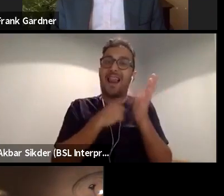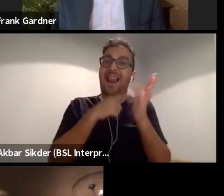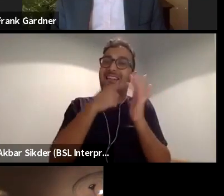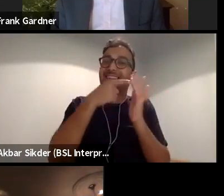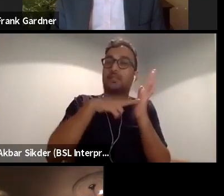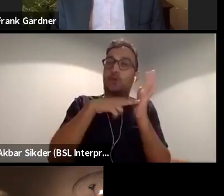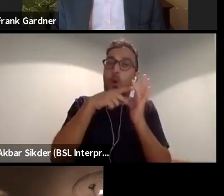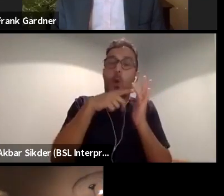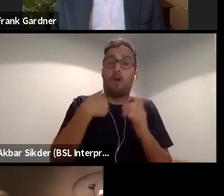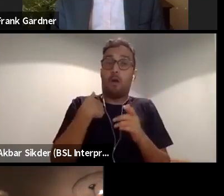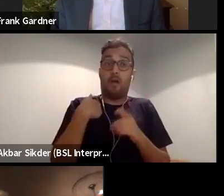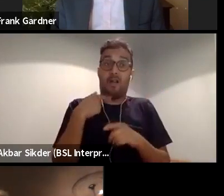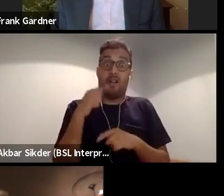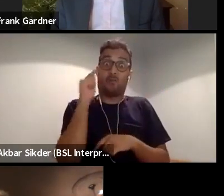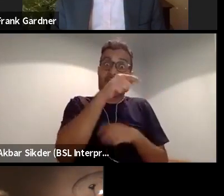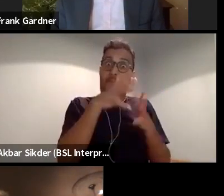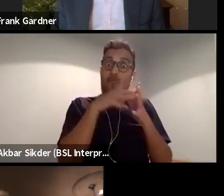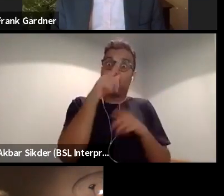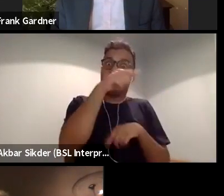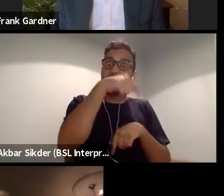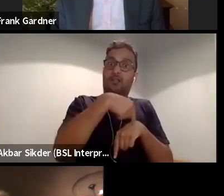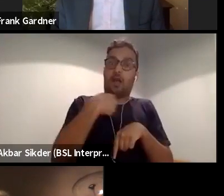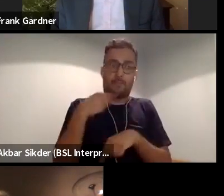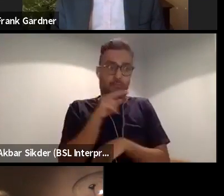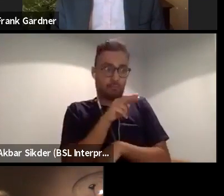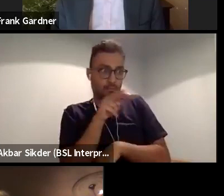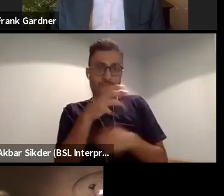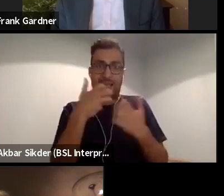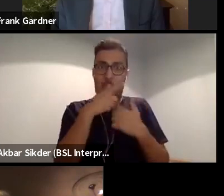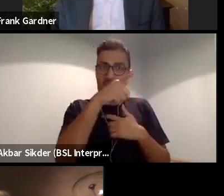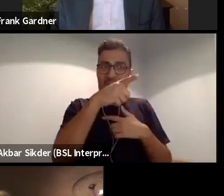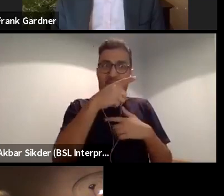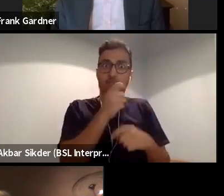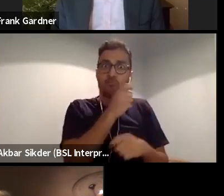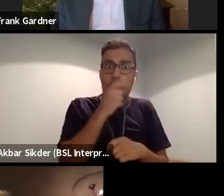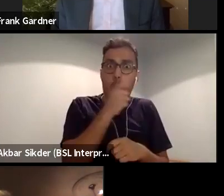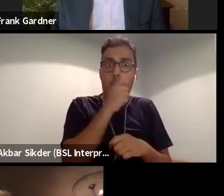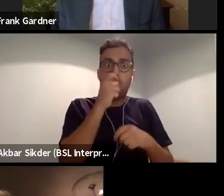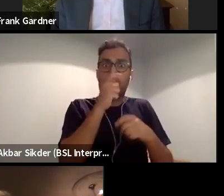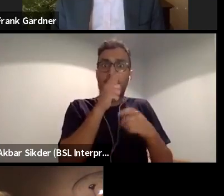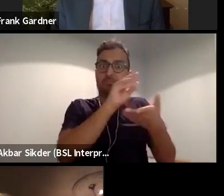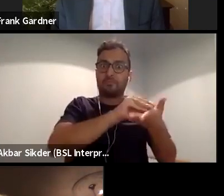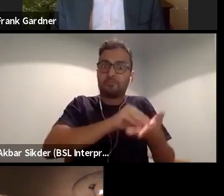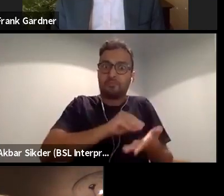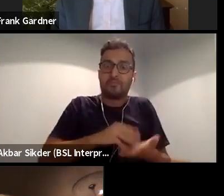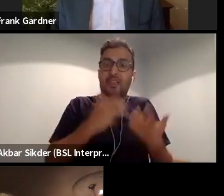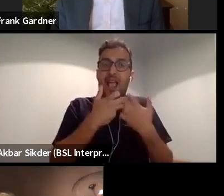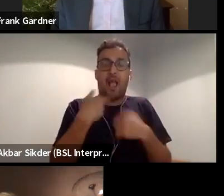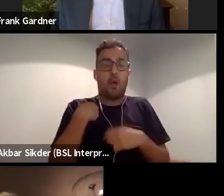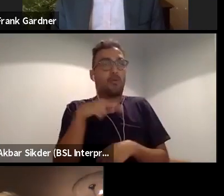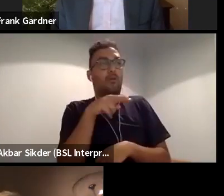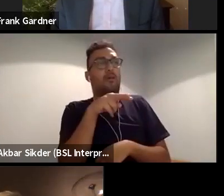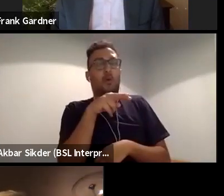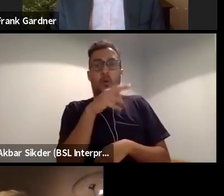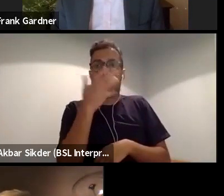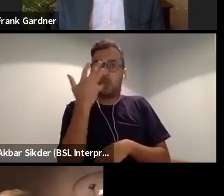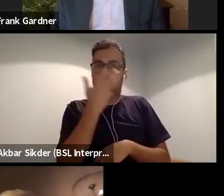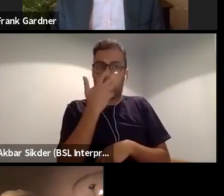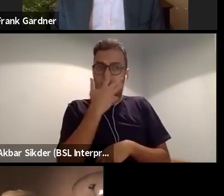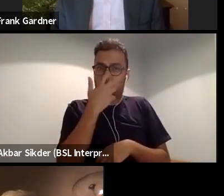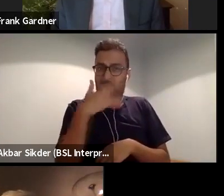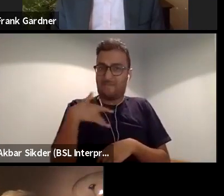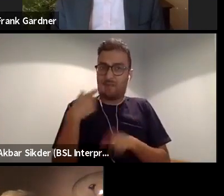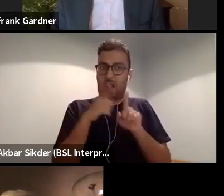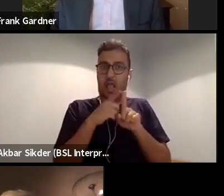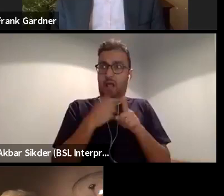there reminded me actually of where some of our news organizations were perhaps several years ago. In the first